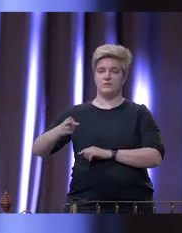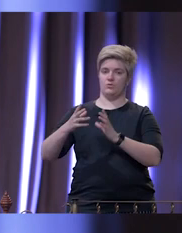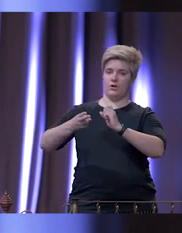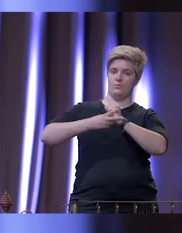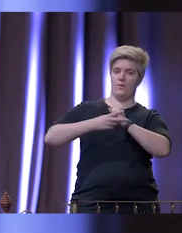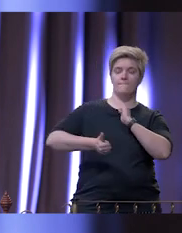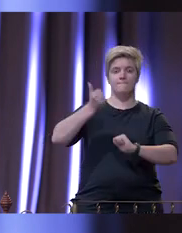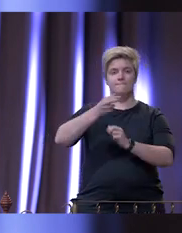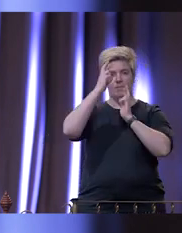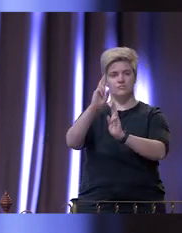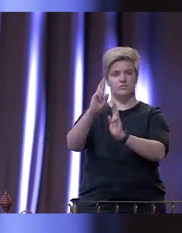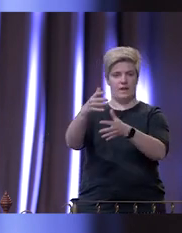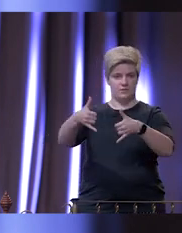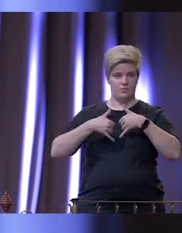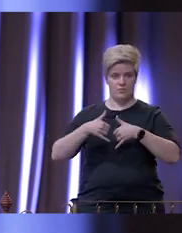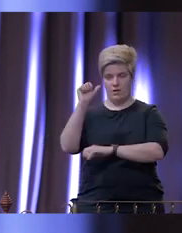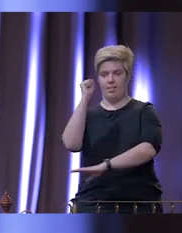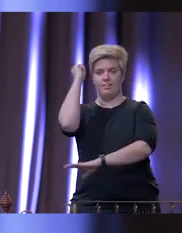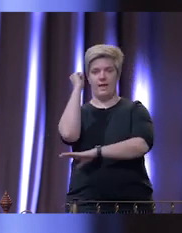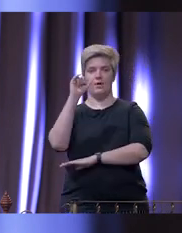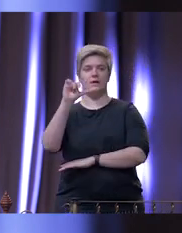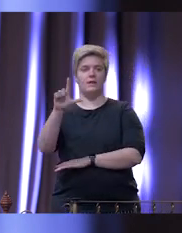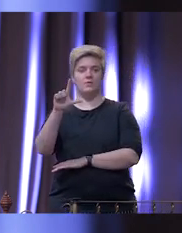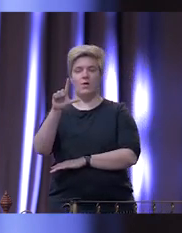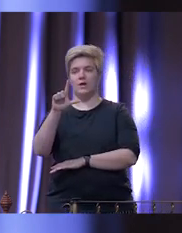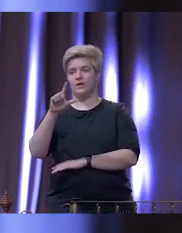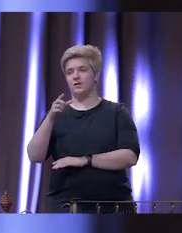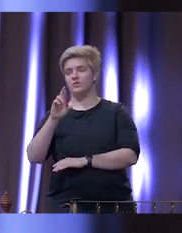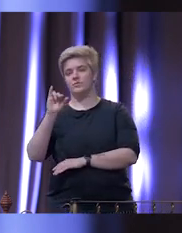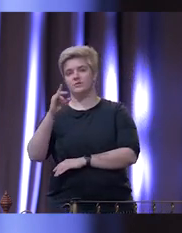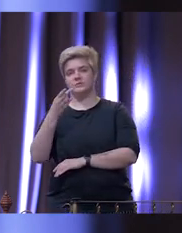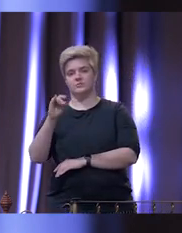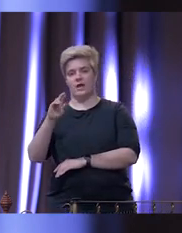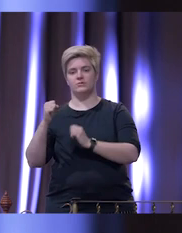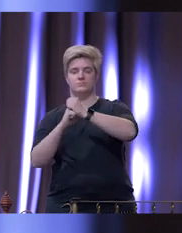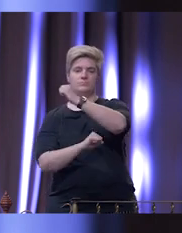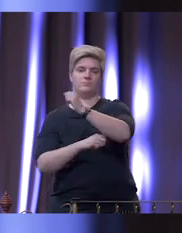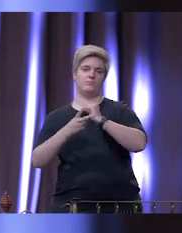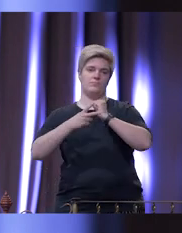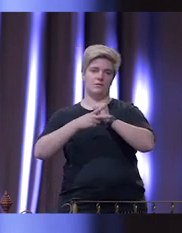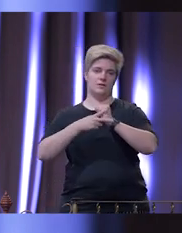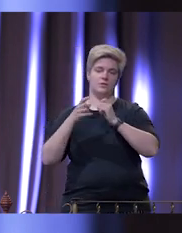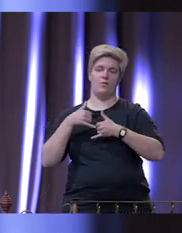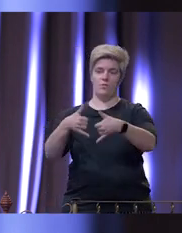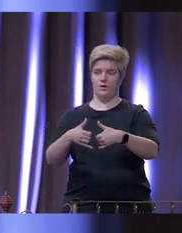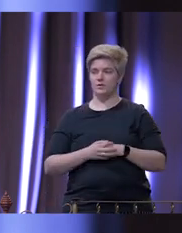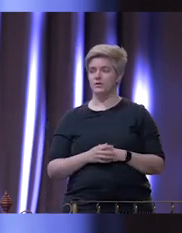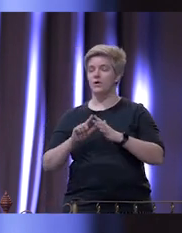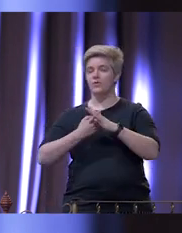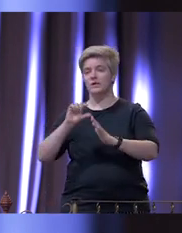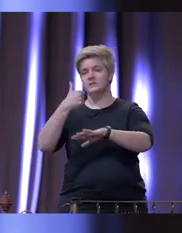one of Historic Preservation's most respected awards, a Landmarks Illinois Richard H. Driehaus Foundation Preservation